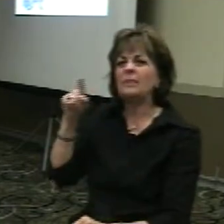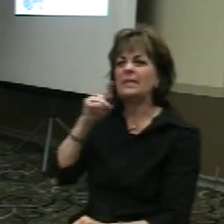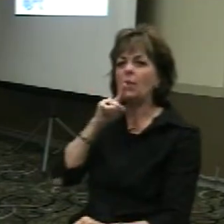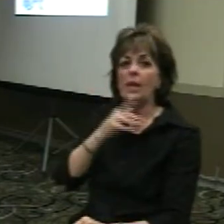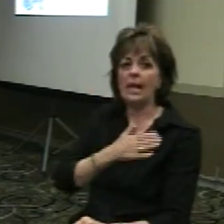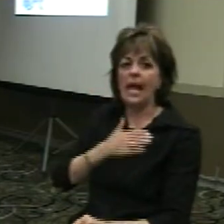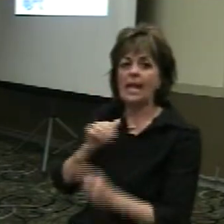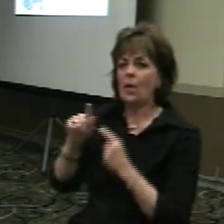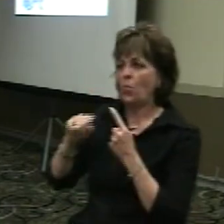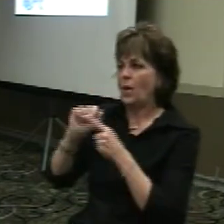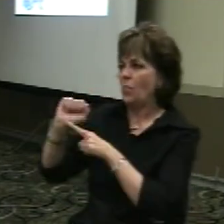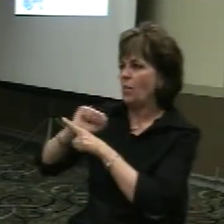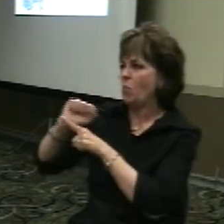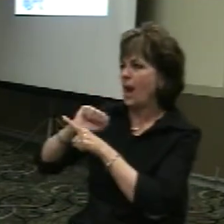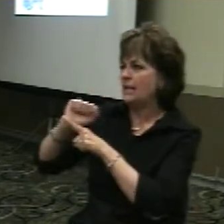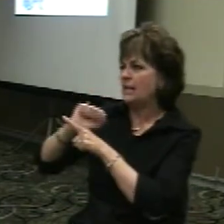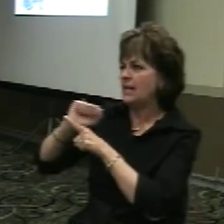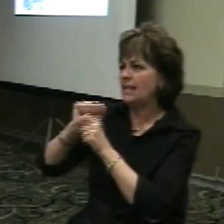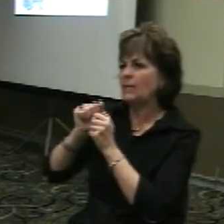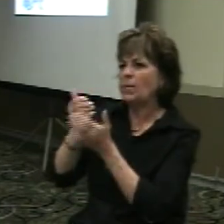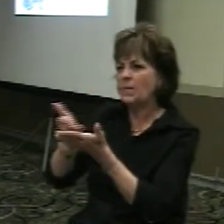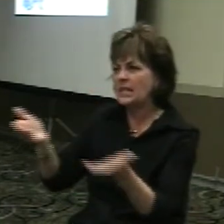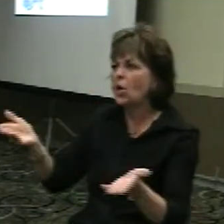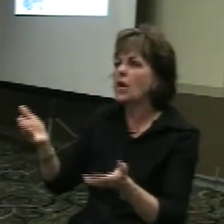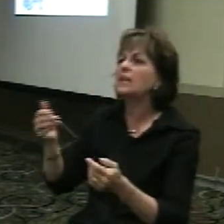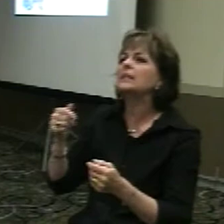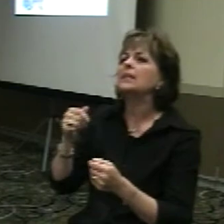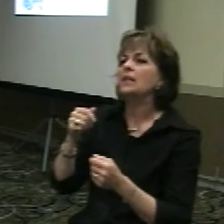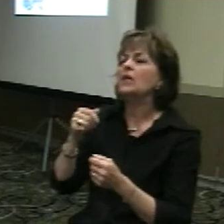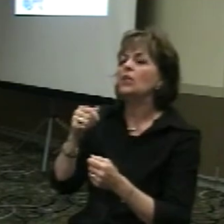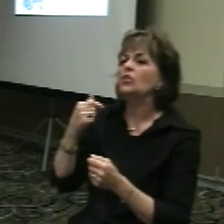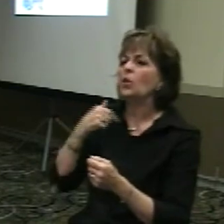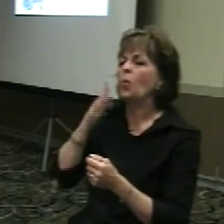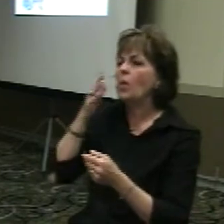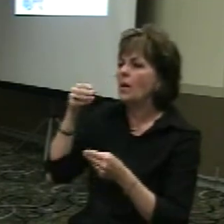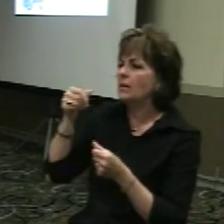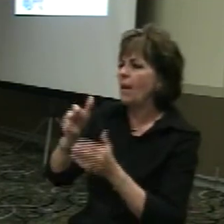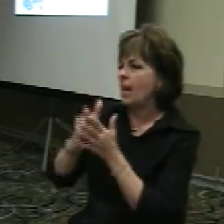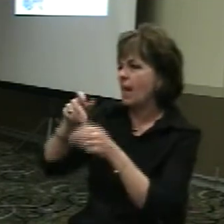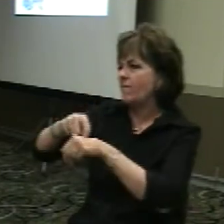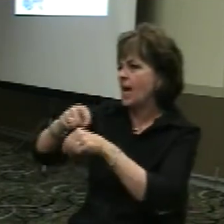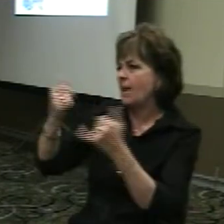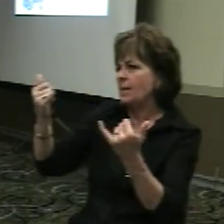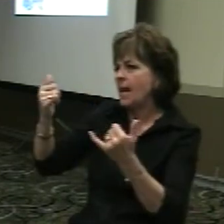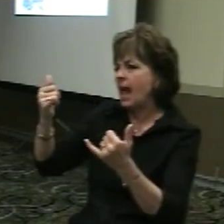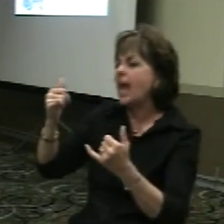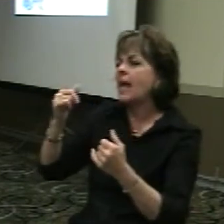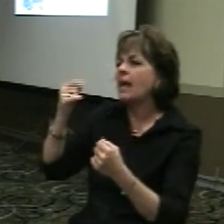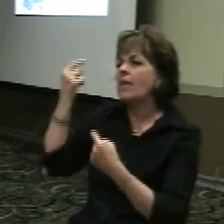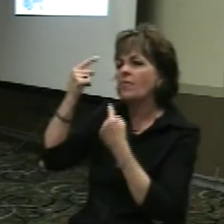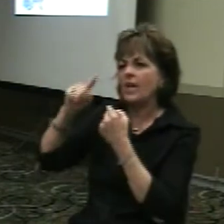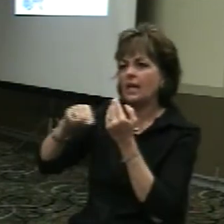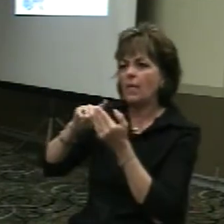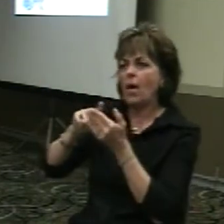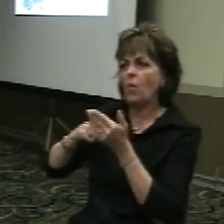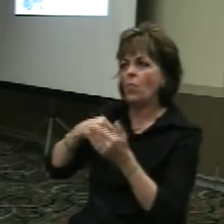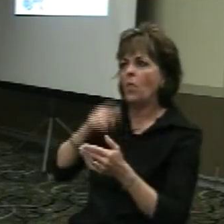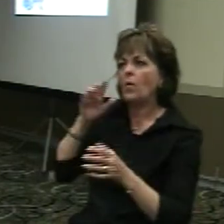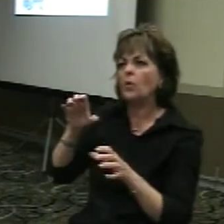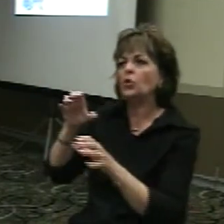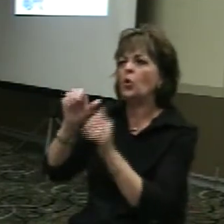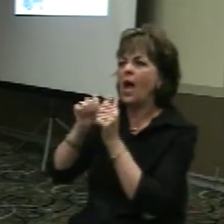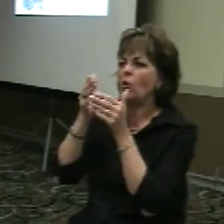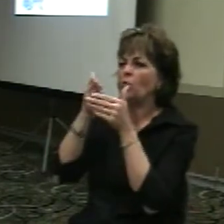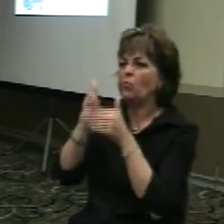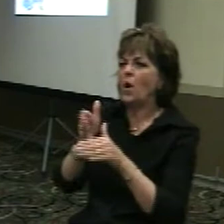with materials and do stuff to actually see what's going on. So we're going to spend a lot of time today actually thinking about what it is that we're going to do, how you